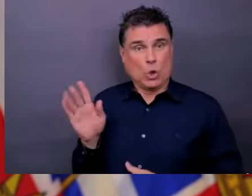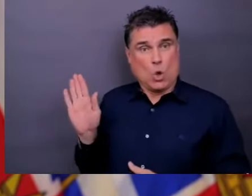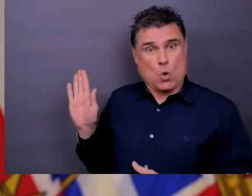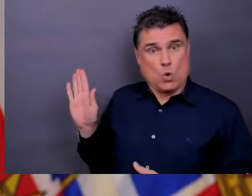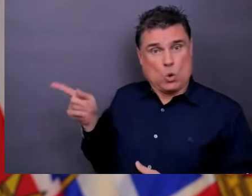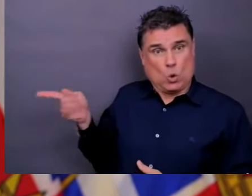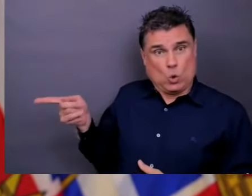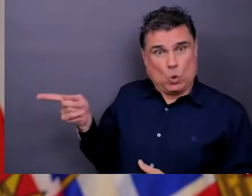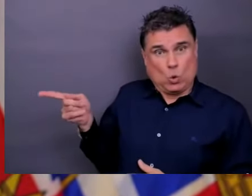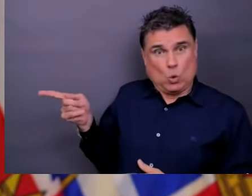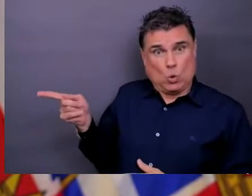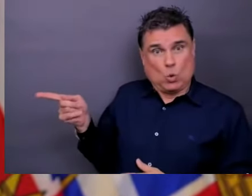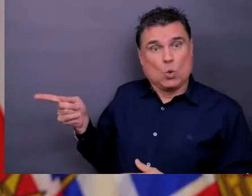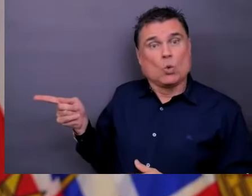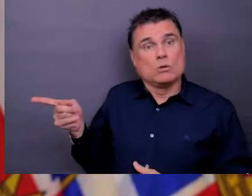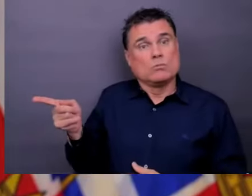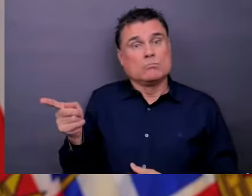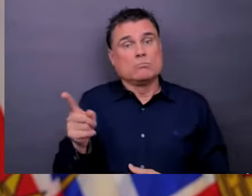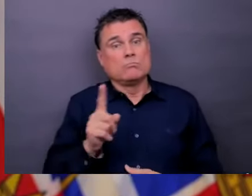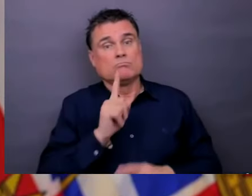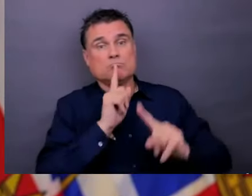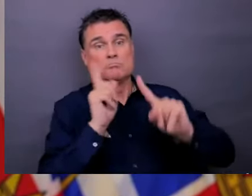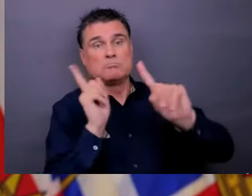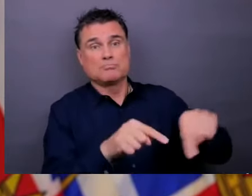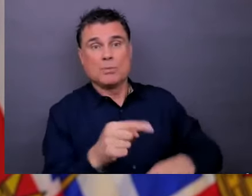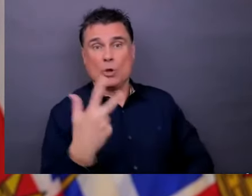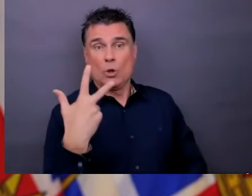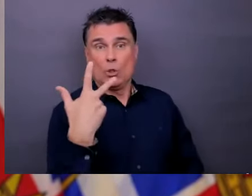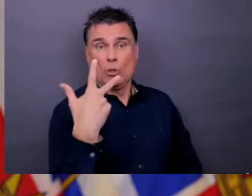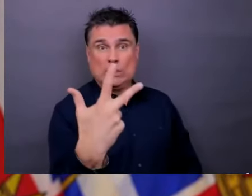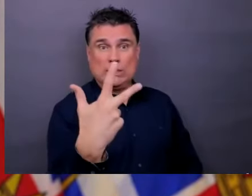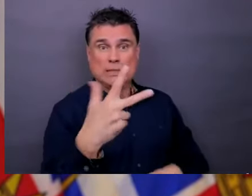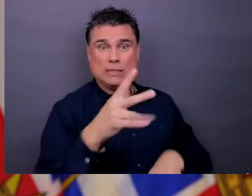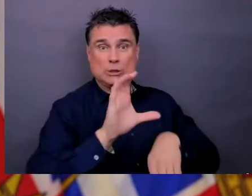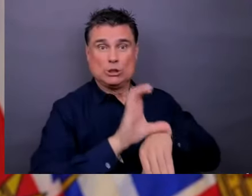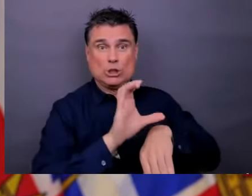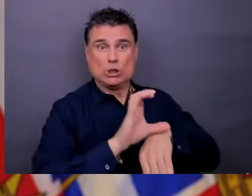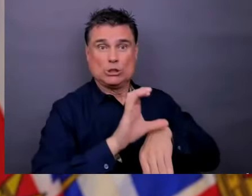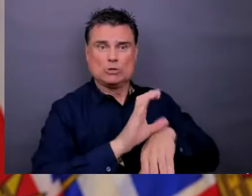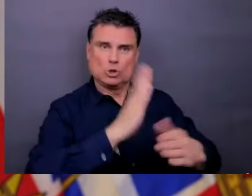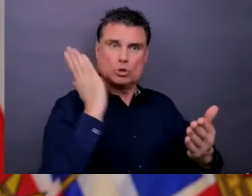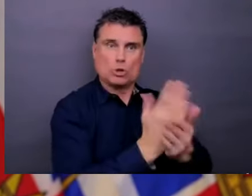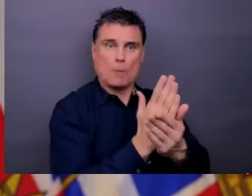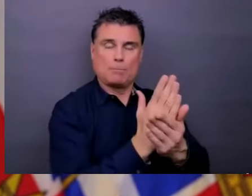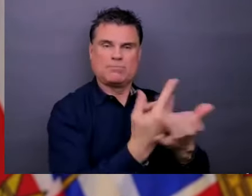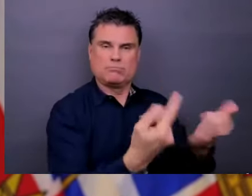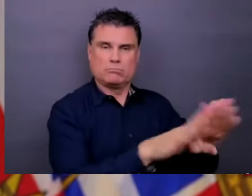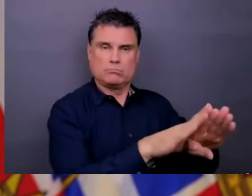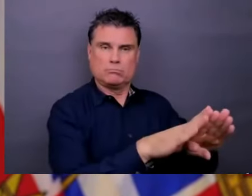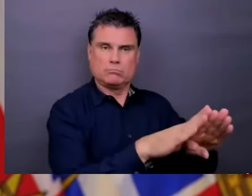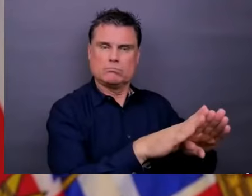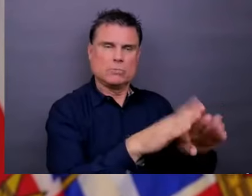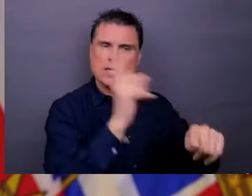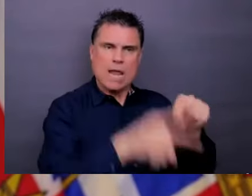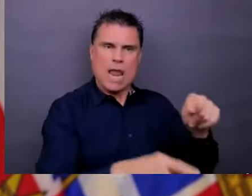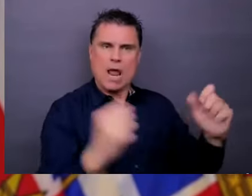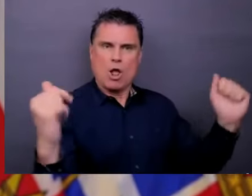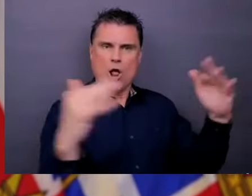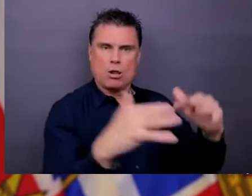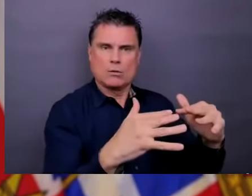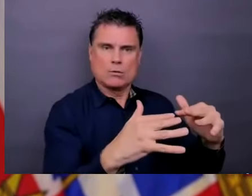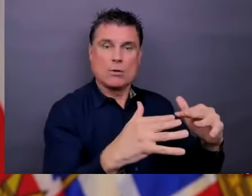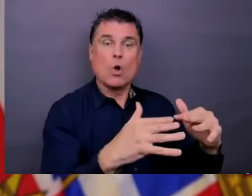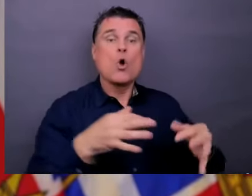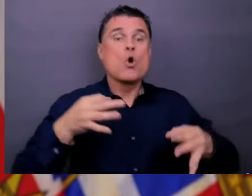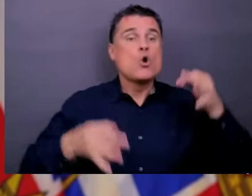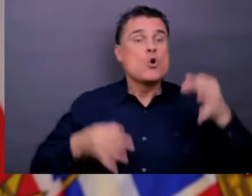your order so that police can arrest people for violations? So there's a couple of things in that. One,